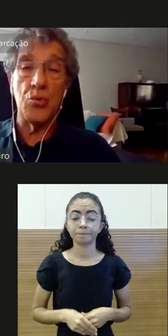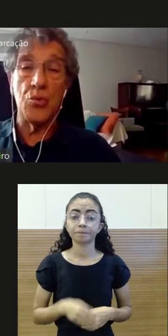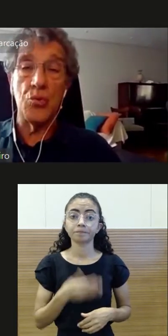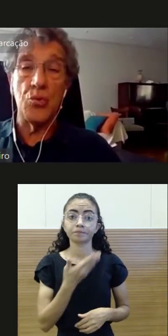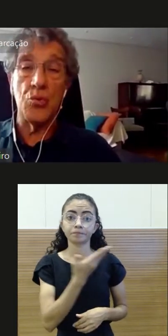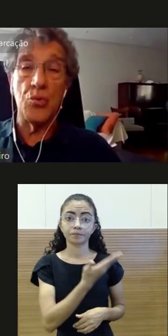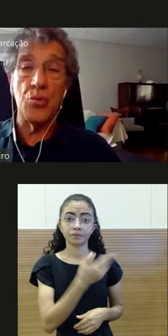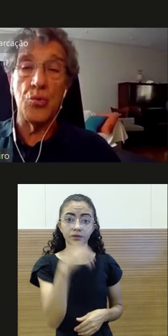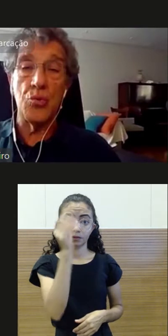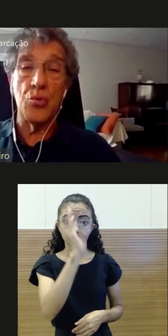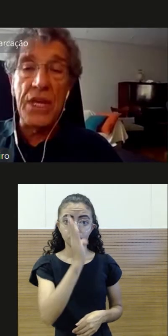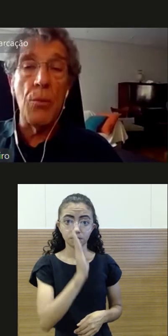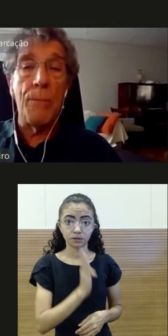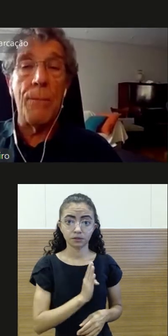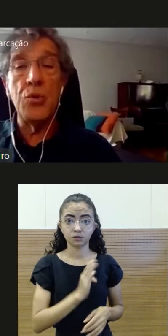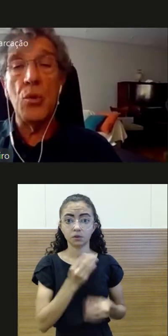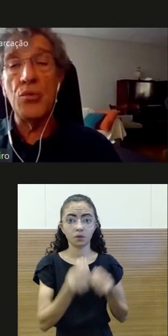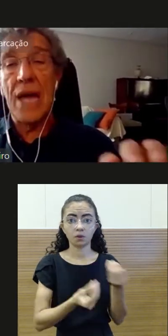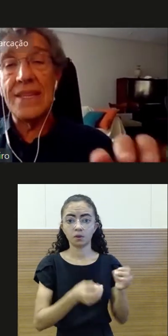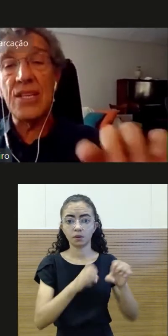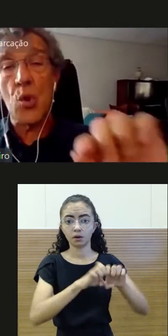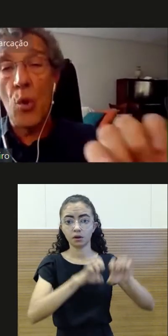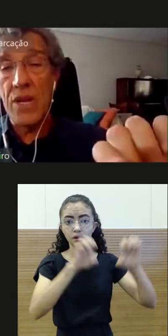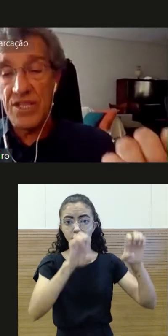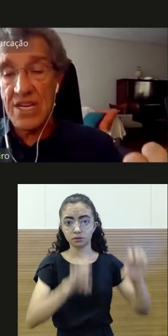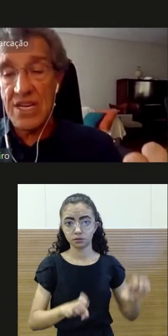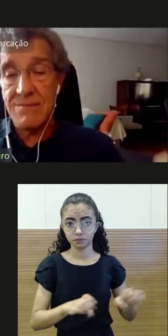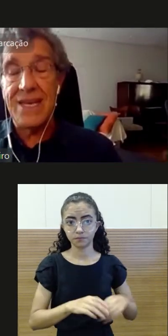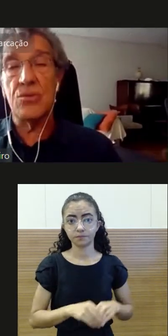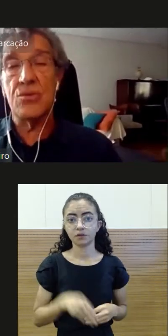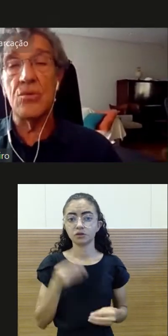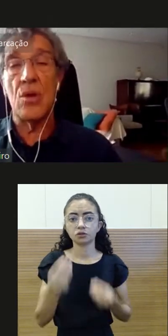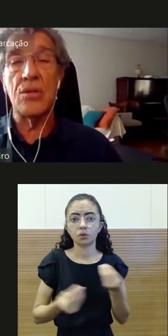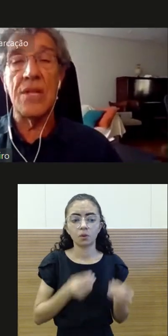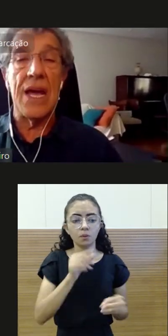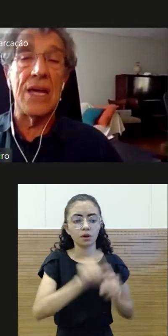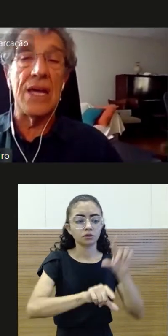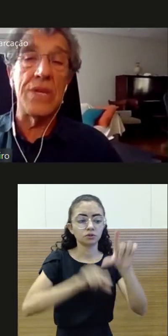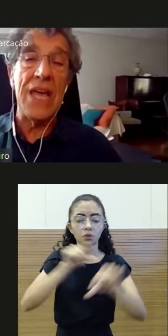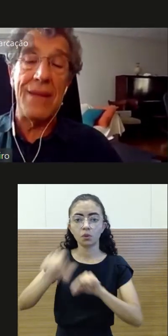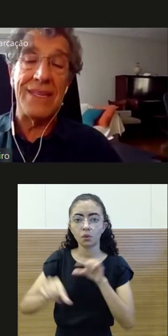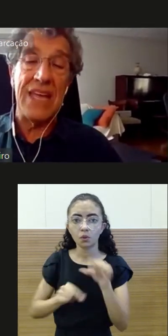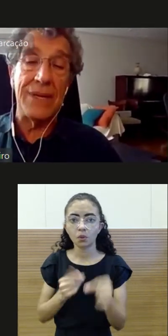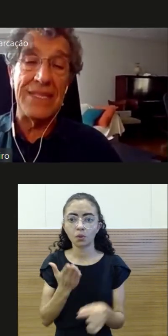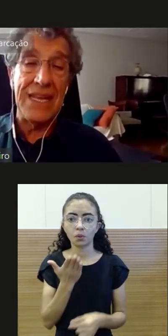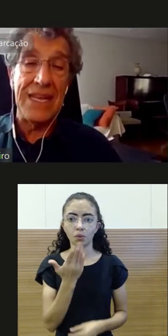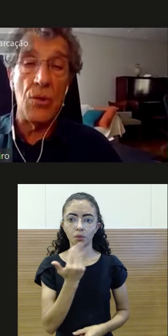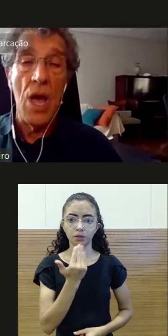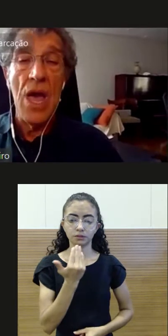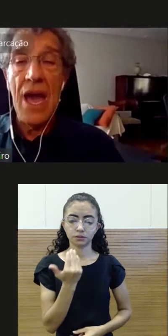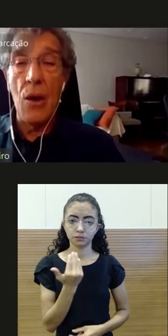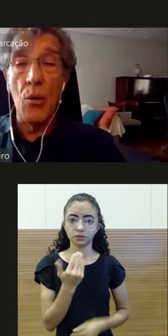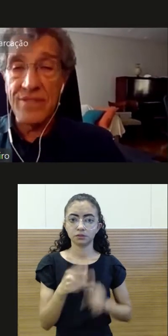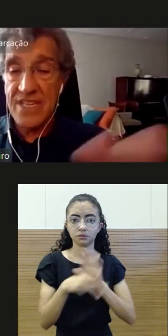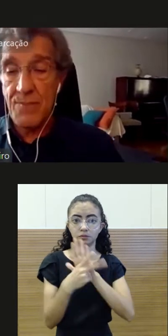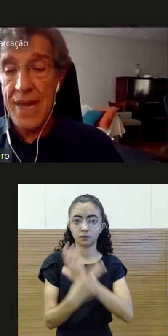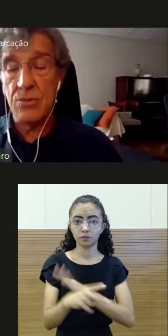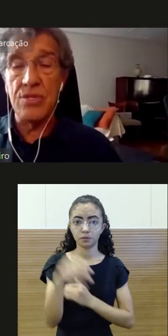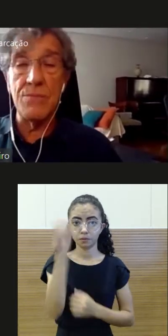The Brazilian has the structure. I'm going to talk a little bit about the choice of